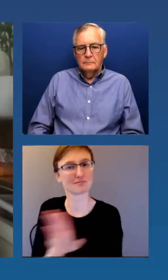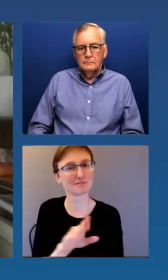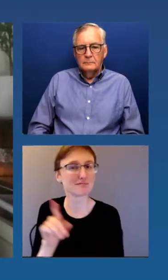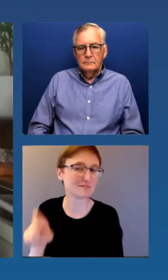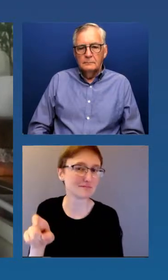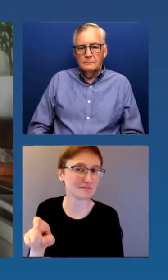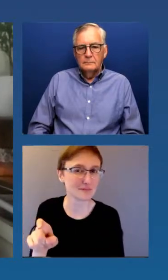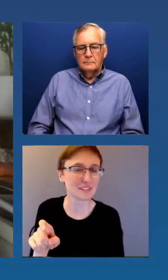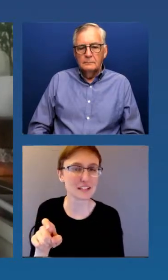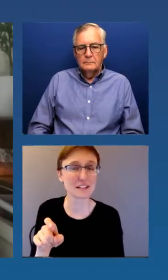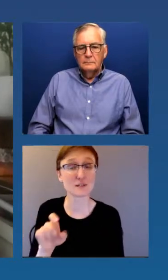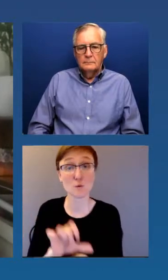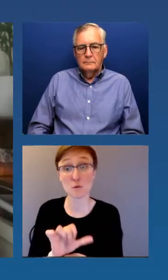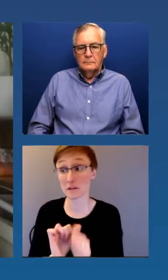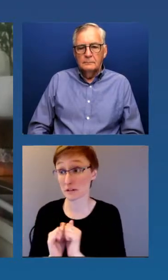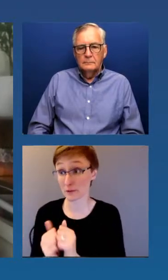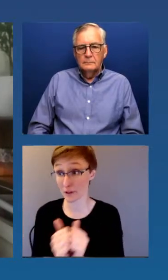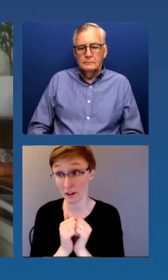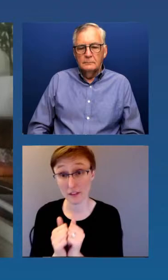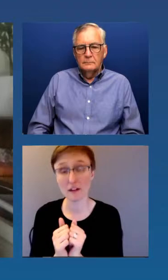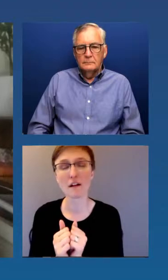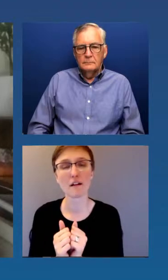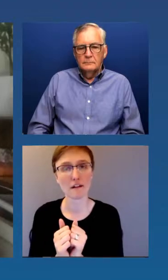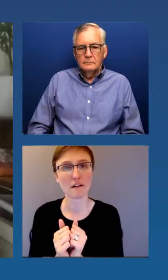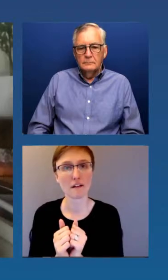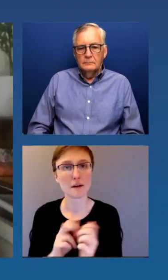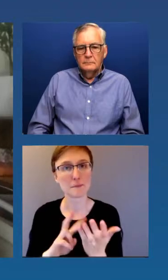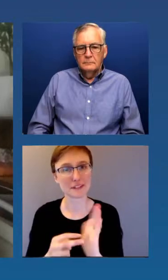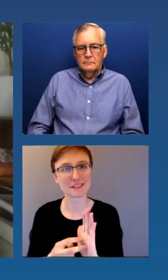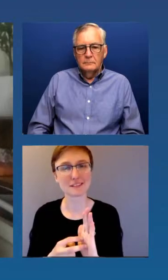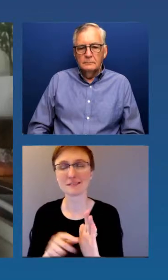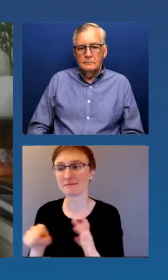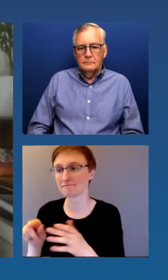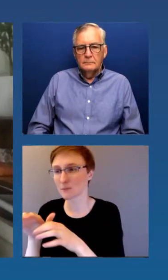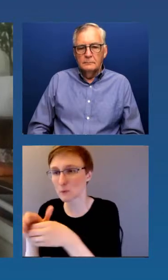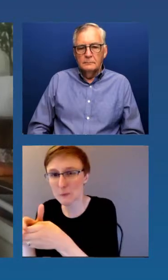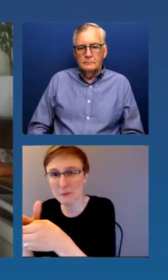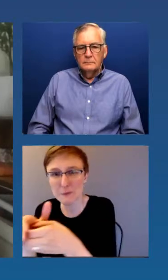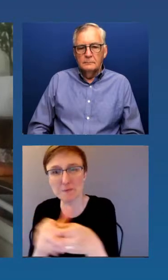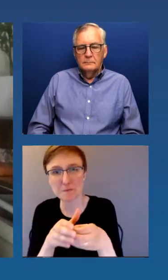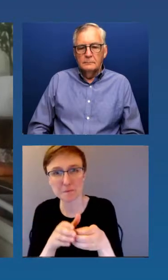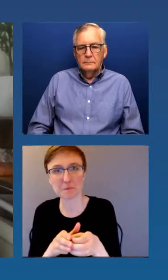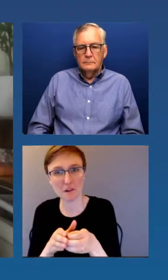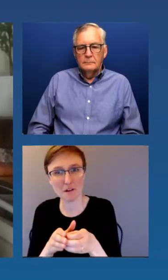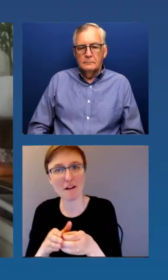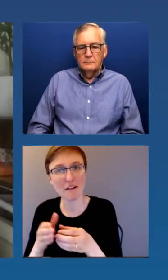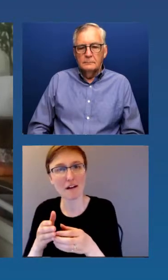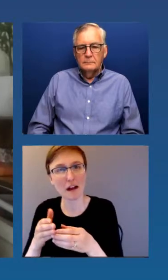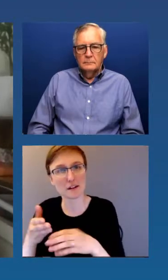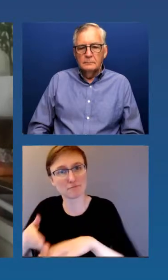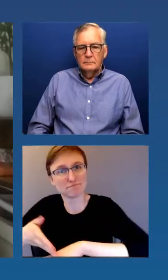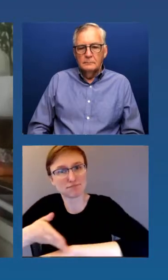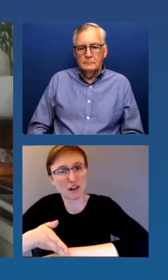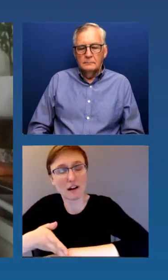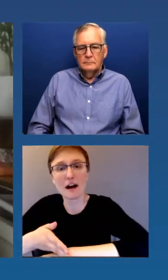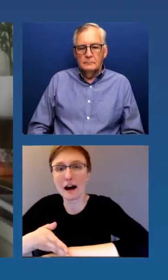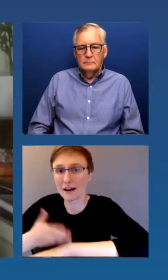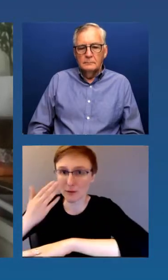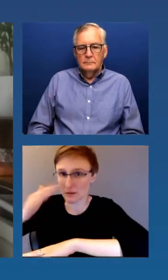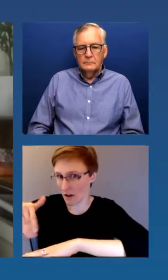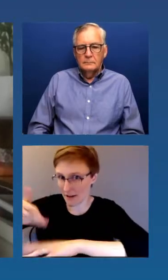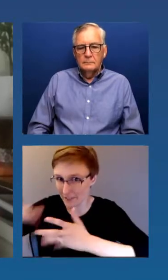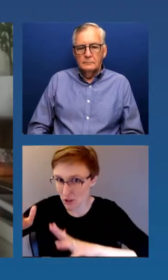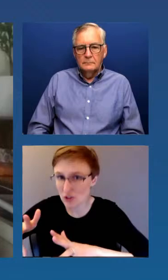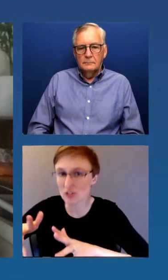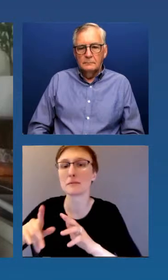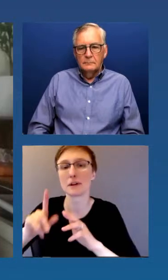made a big difference in getting to the smaller groups. It's not done enough of it. We still have much more to do, but it was definitely a